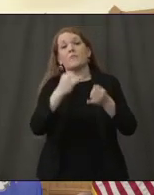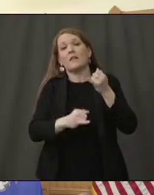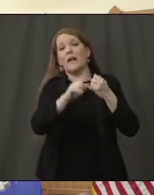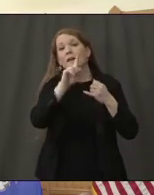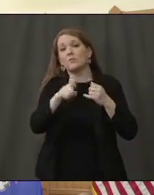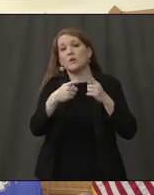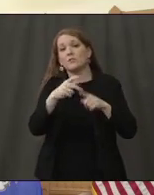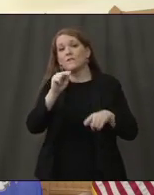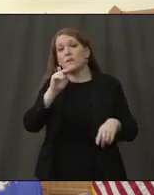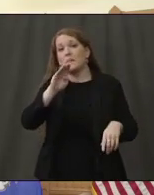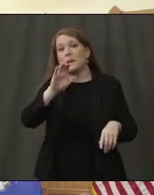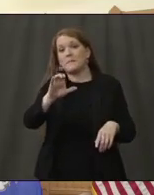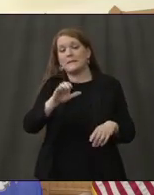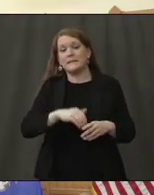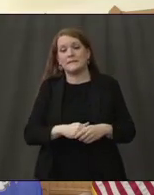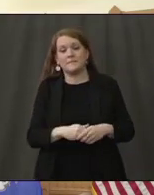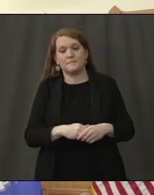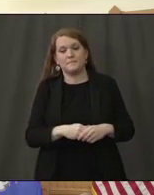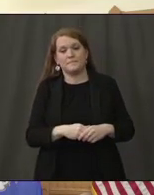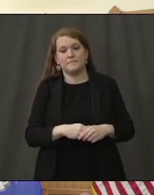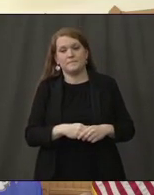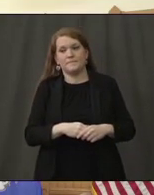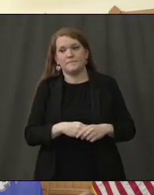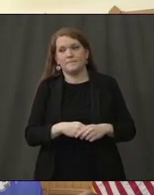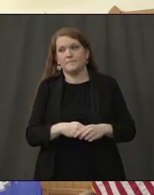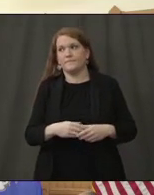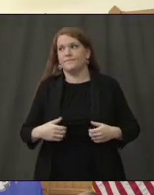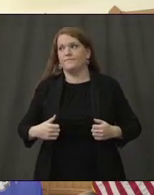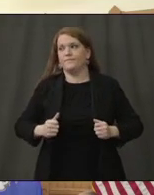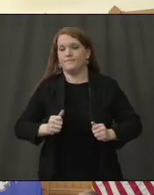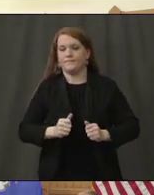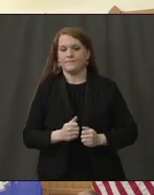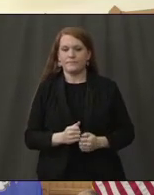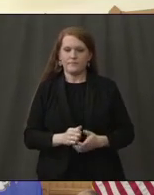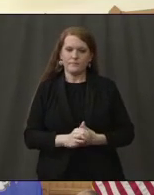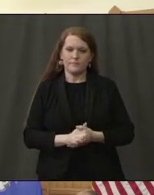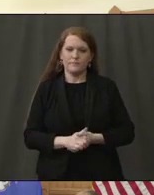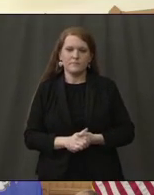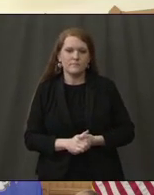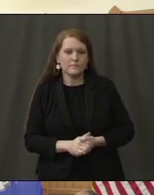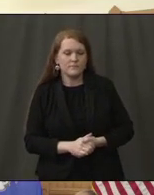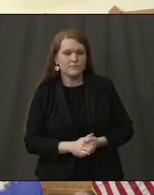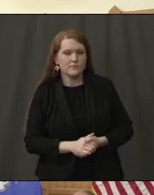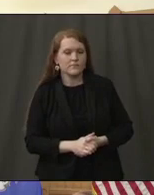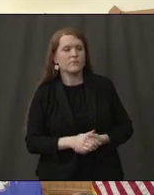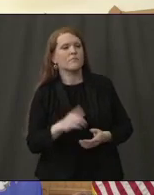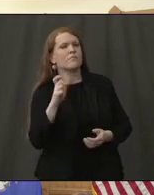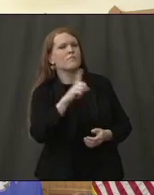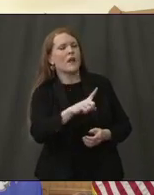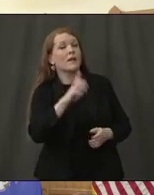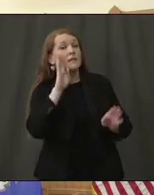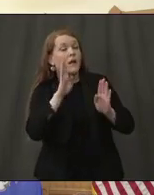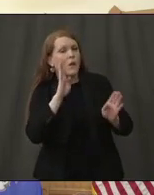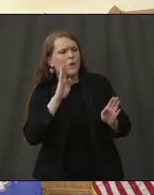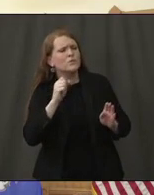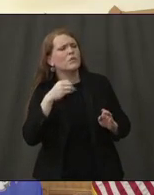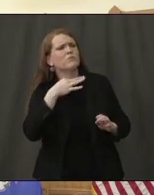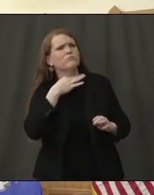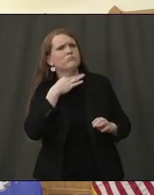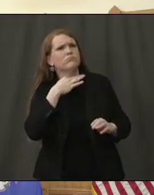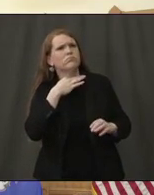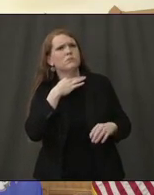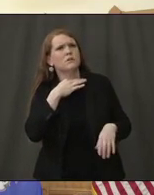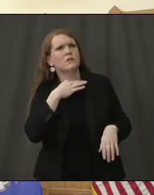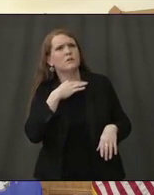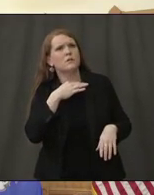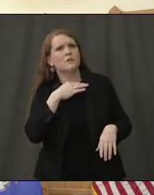Jamie Ratliff. Hi, Governor. What is the message to riders